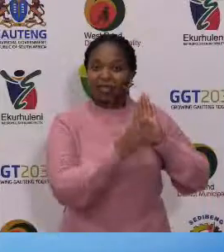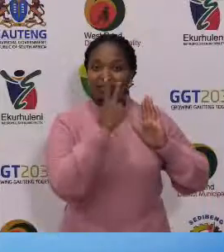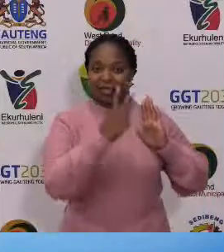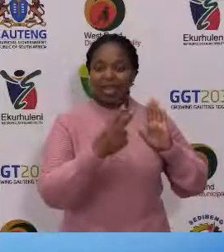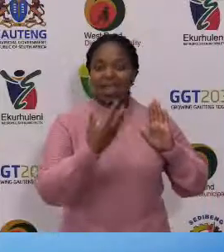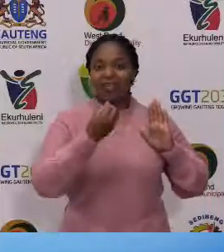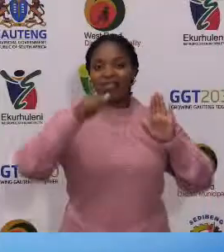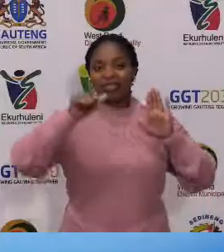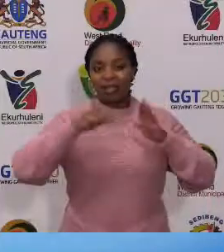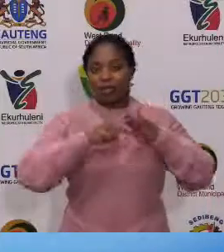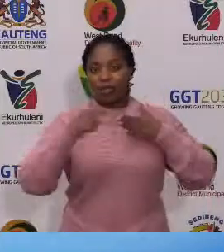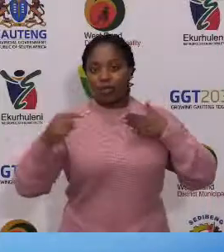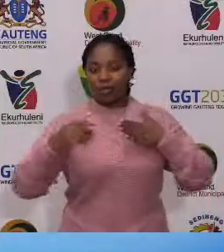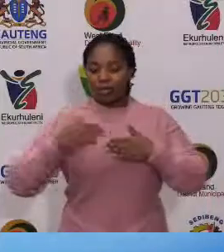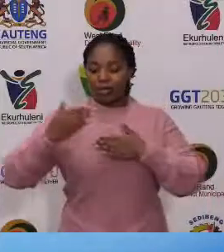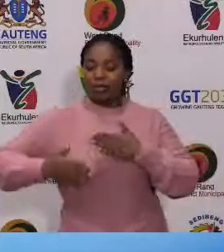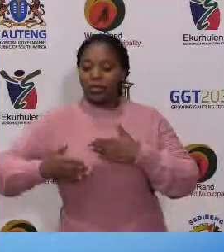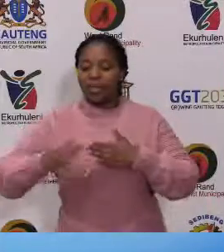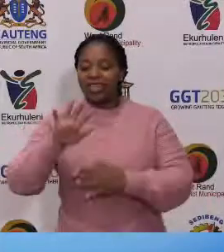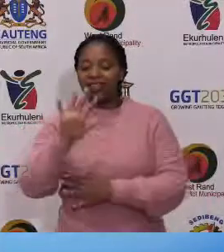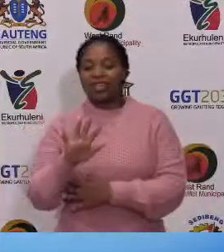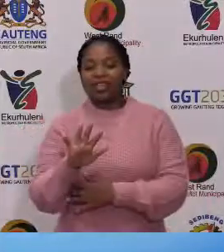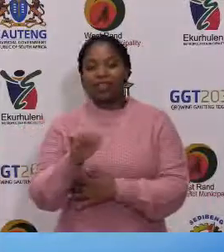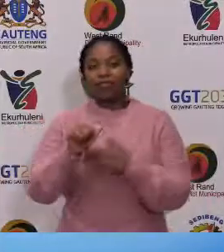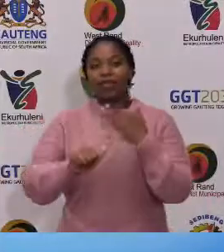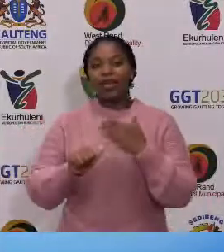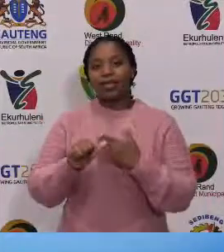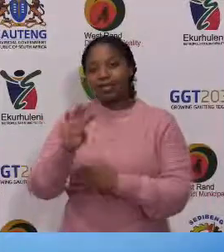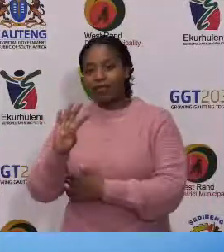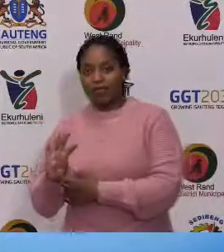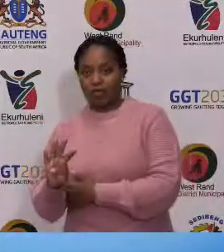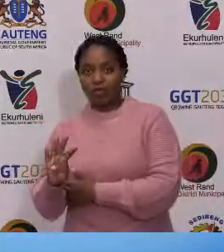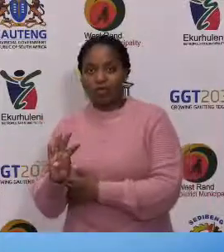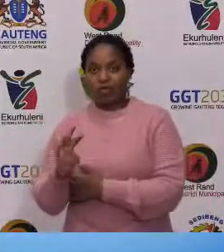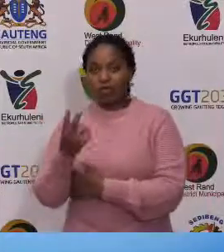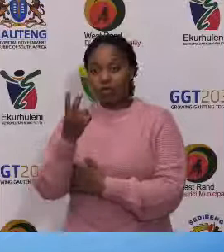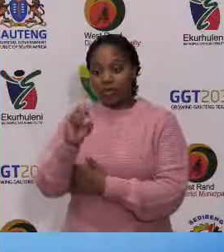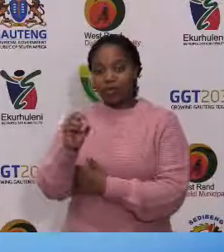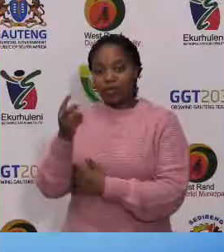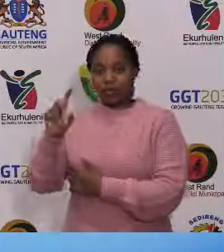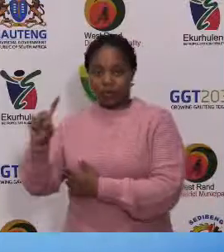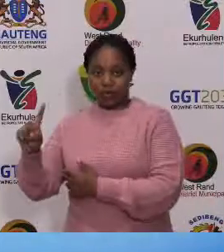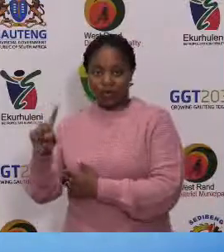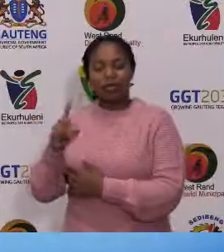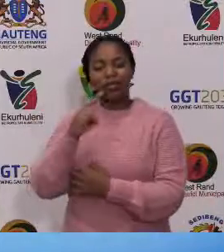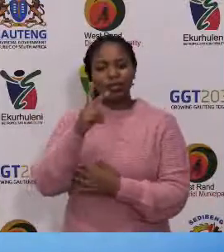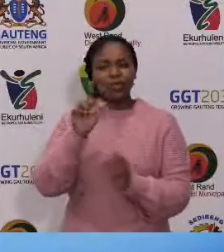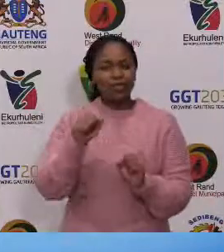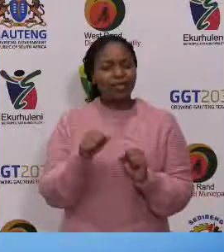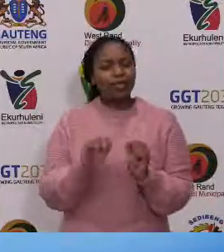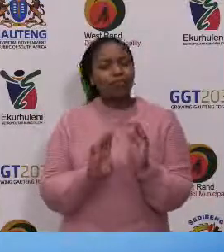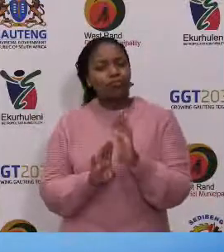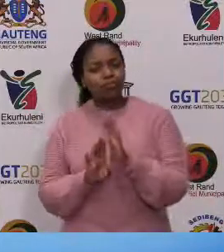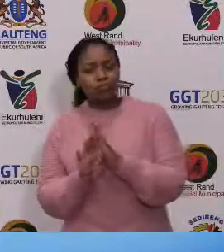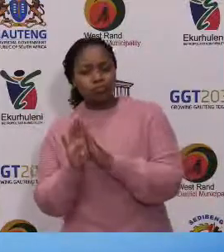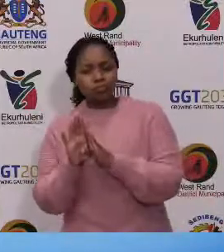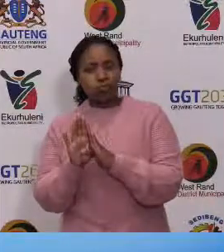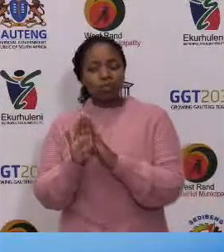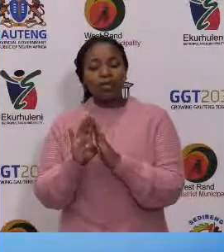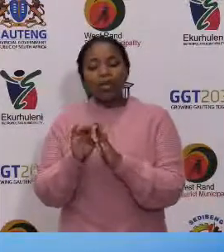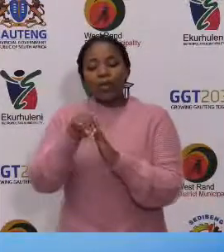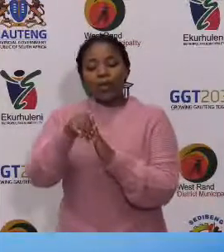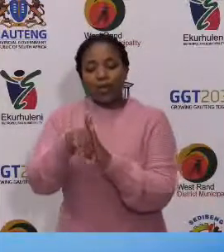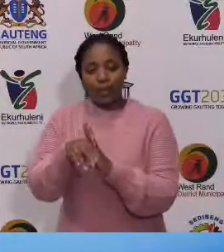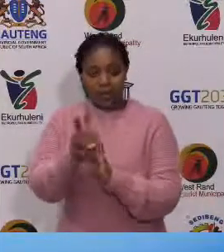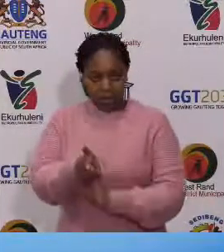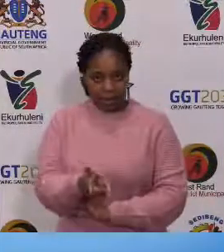April 2021. So there's a fairly consistent up plateau and then down again. But